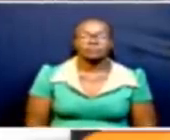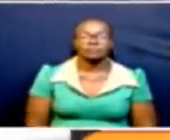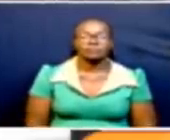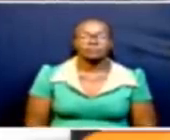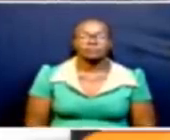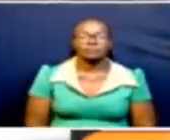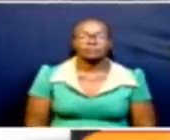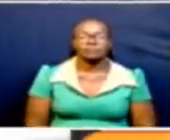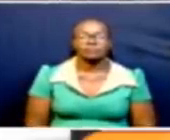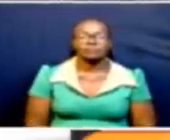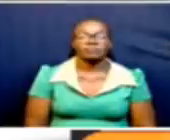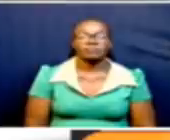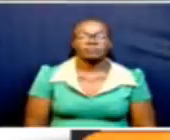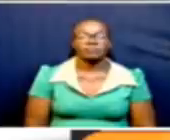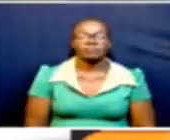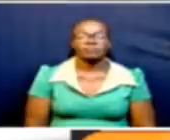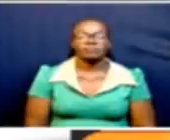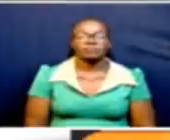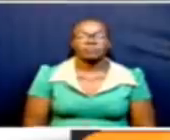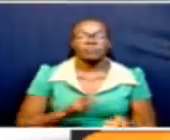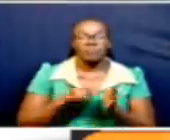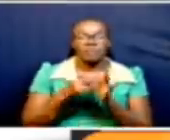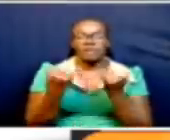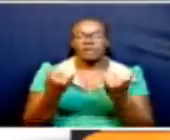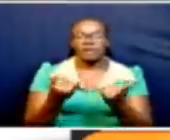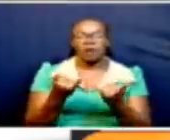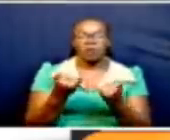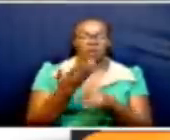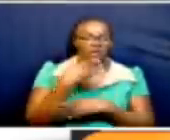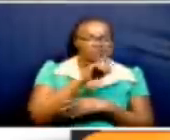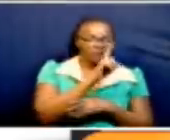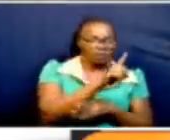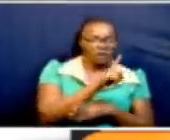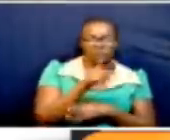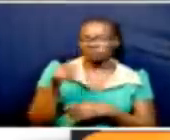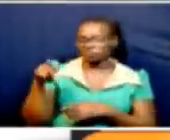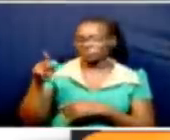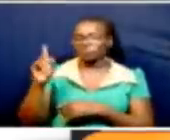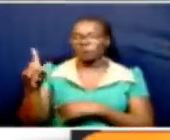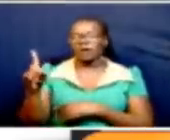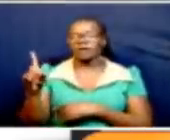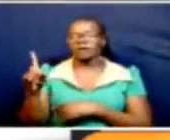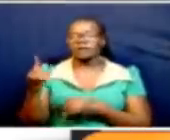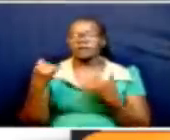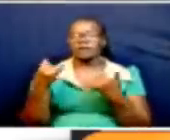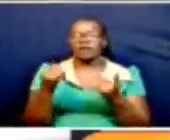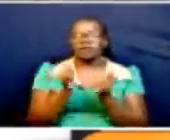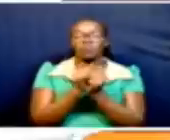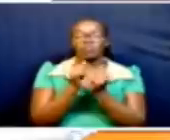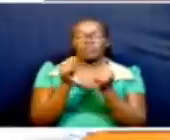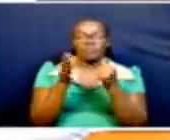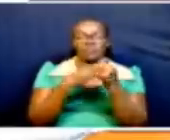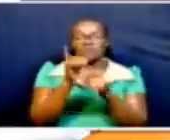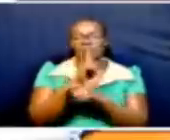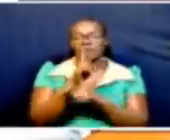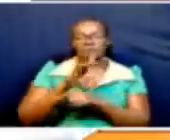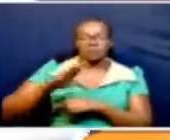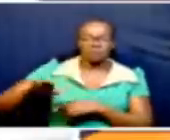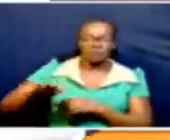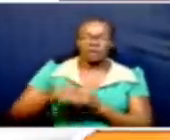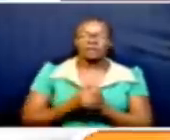España 1, Iran 0. How many minutes? 90th minute. Oh, it's over. Quisha. All right, let's move